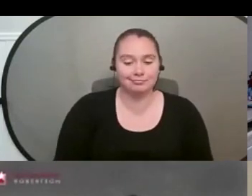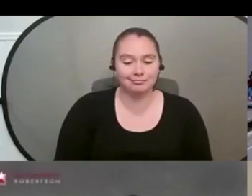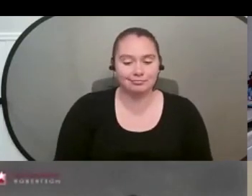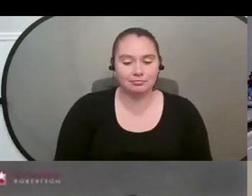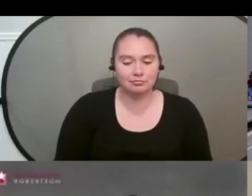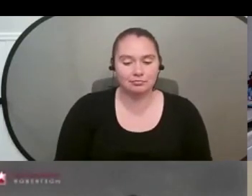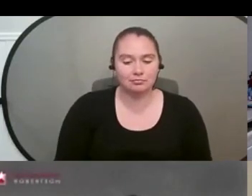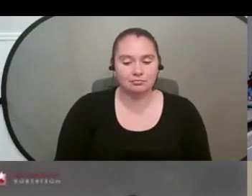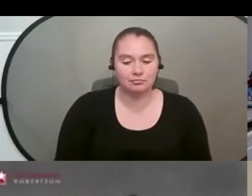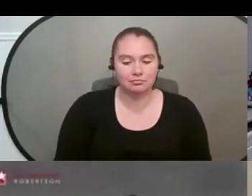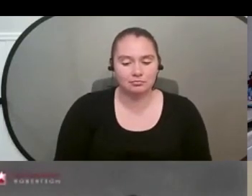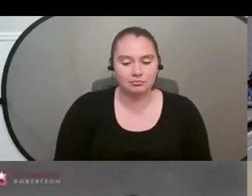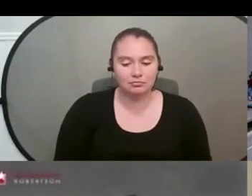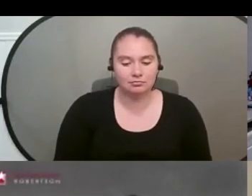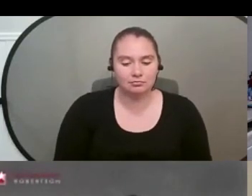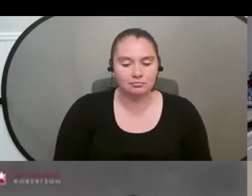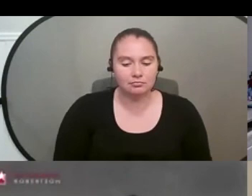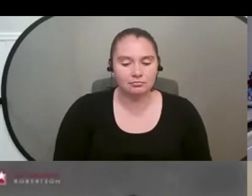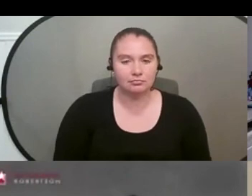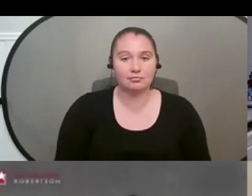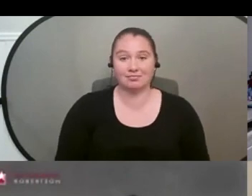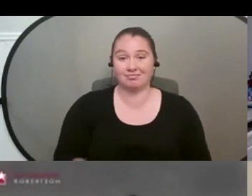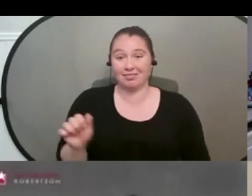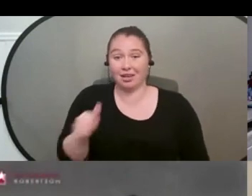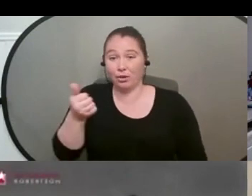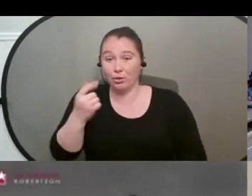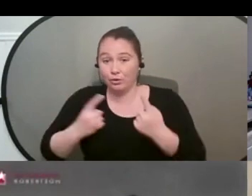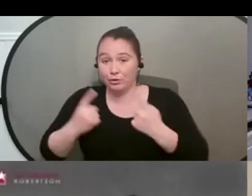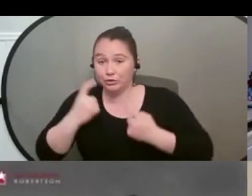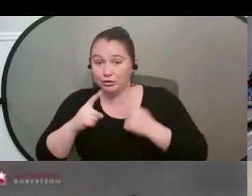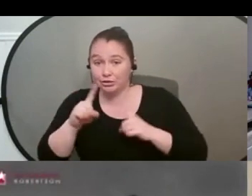Yes. Are there any questions?